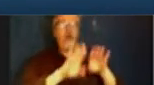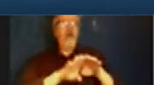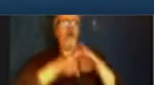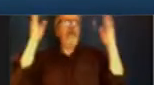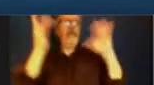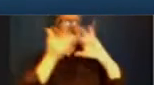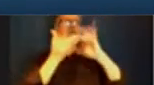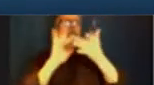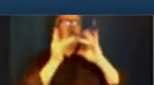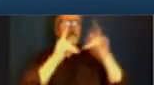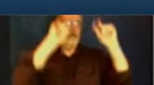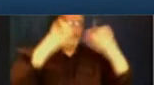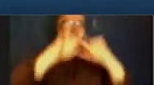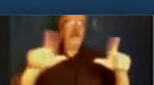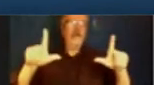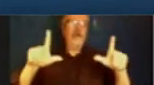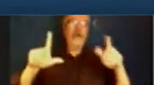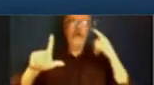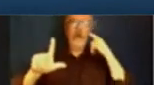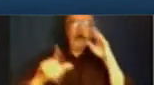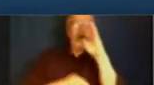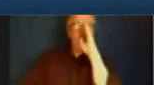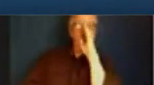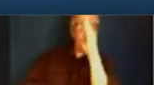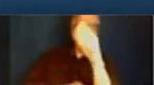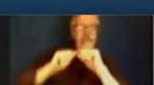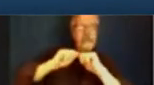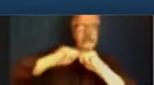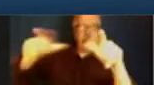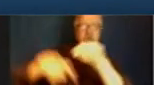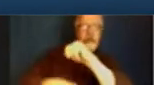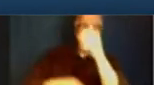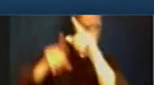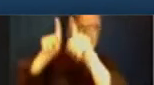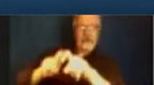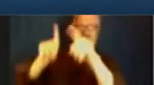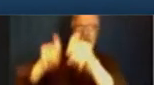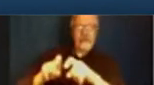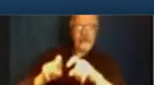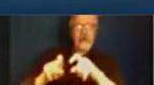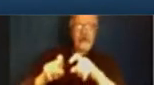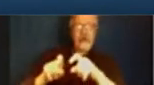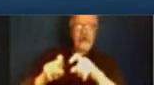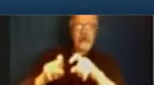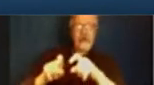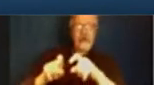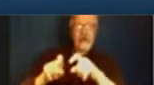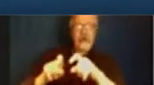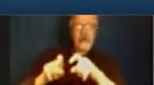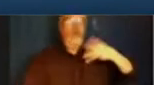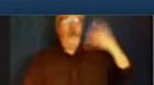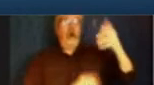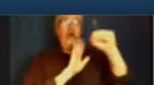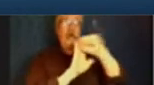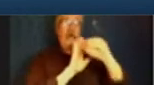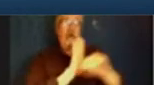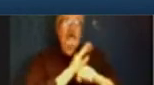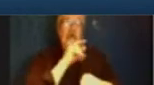distribution of rapid tests as well. And this, what we are doing will be an addition to that federal portal.